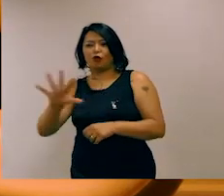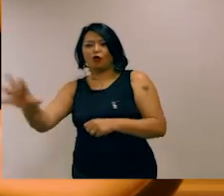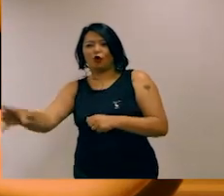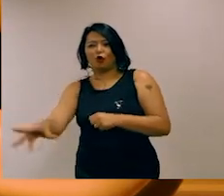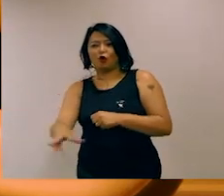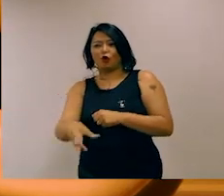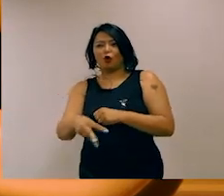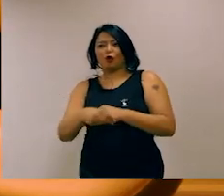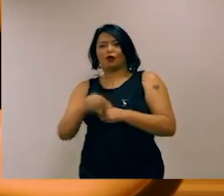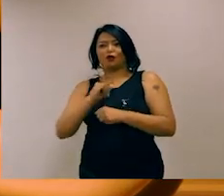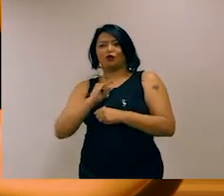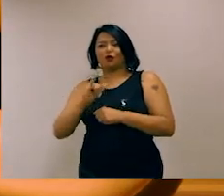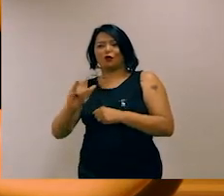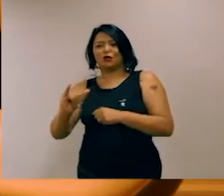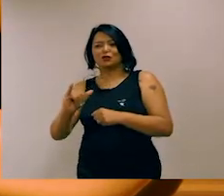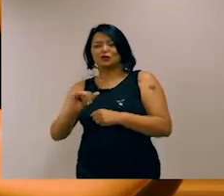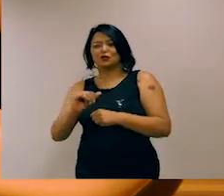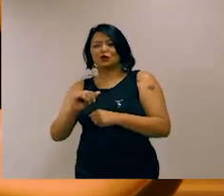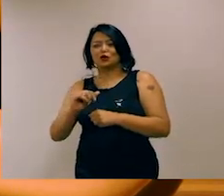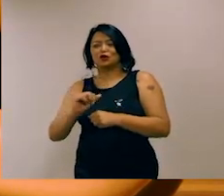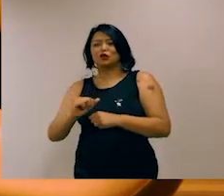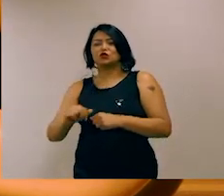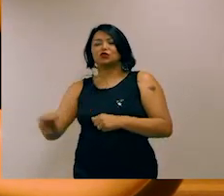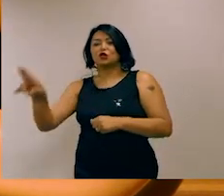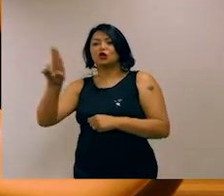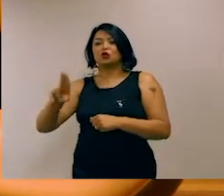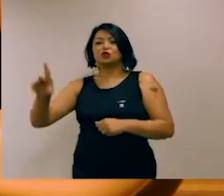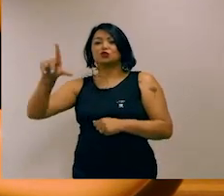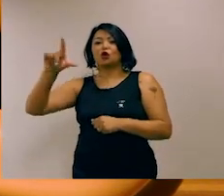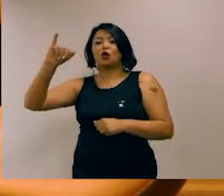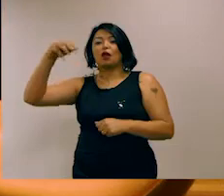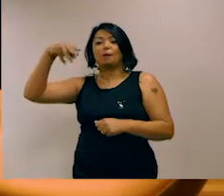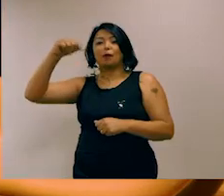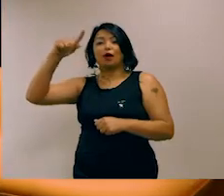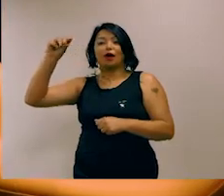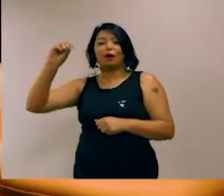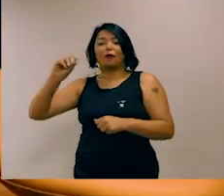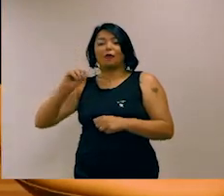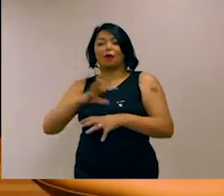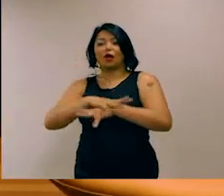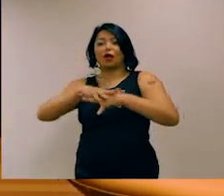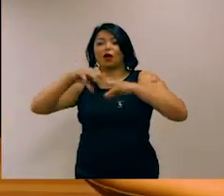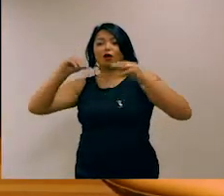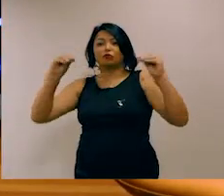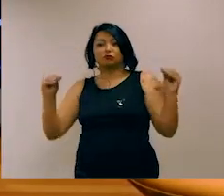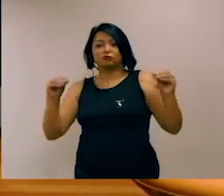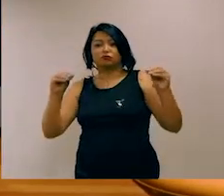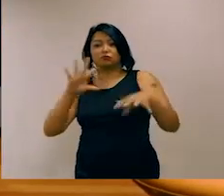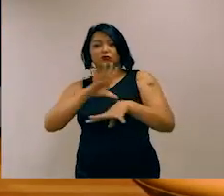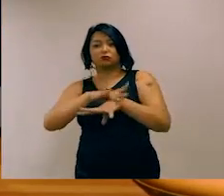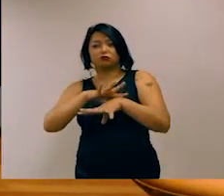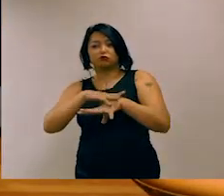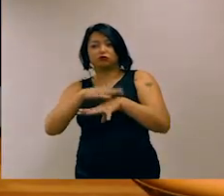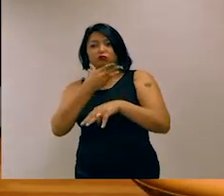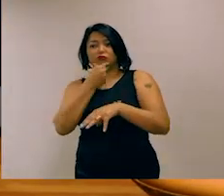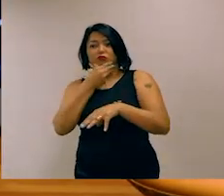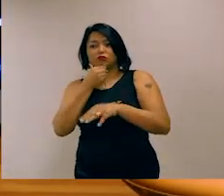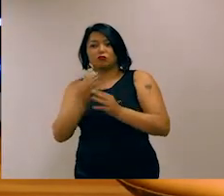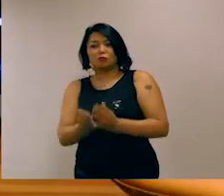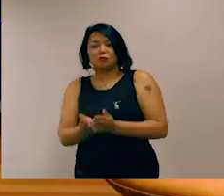RCTs, or randomized control trials, are the gold standard of inferring causality in many fields today, such as